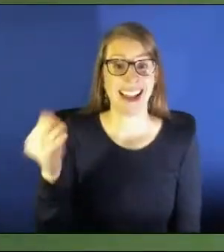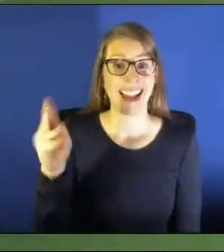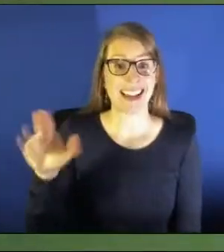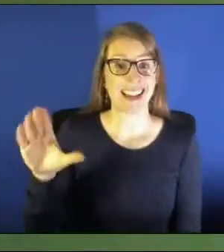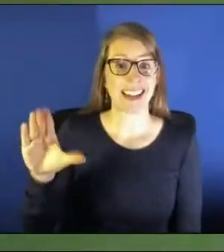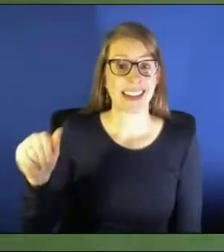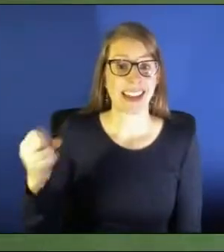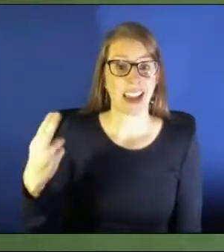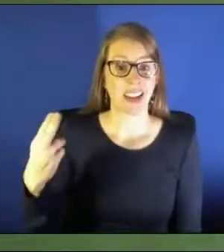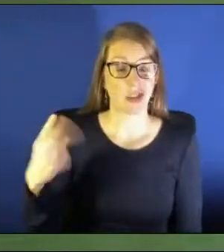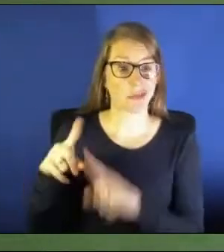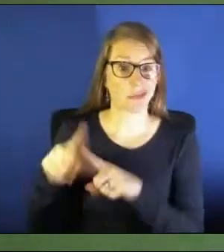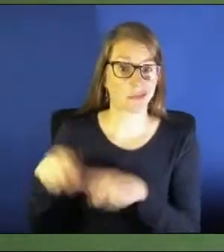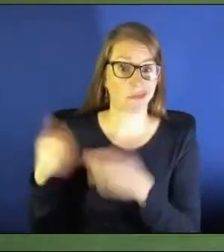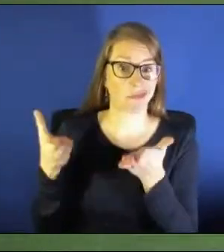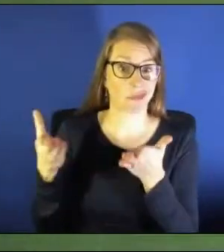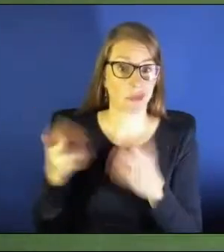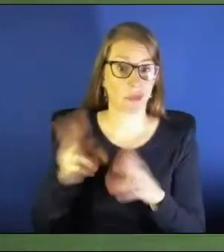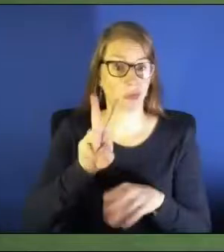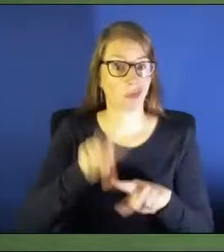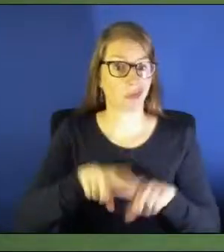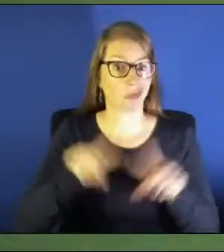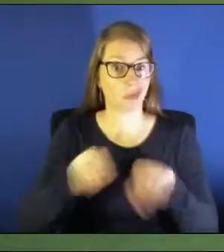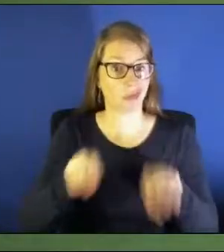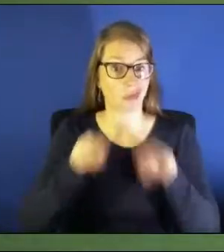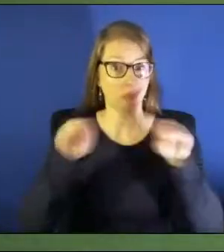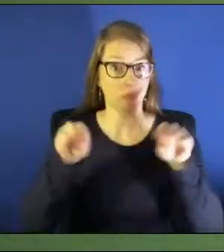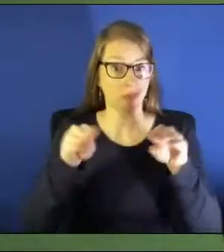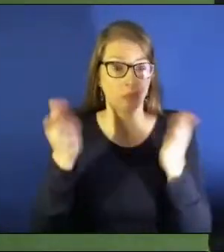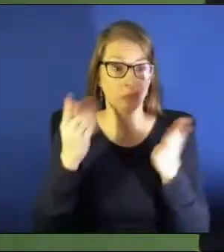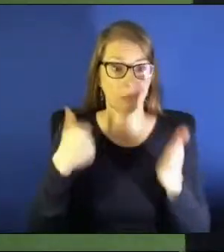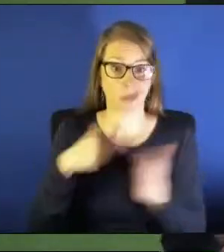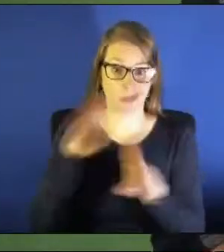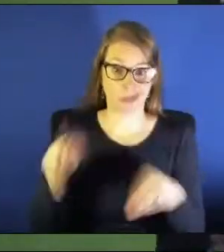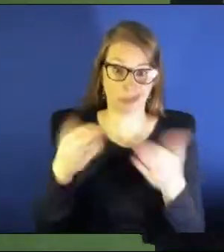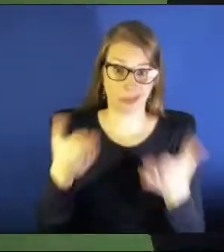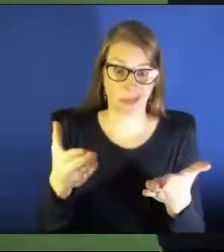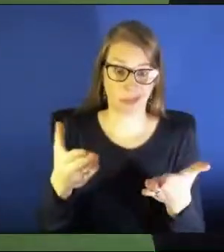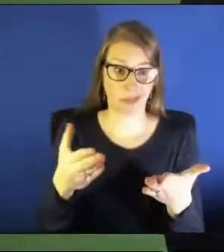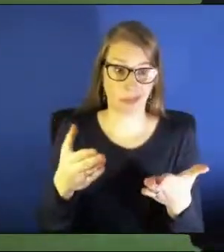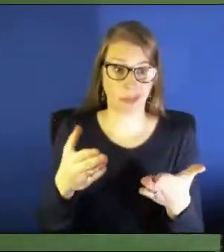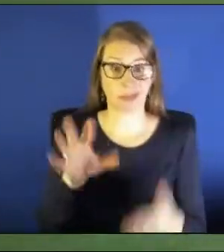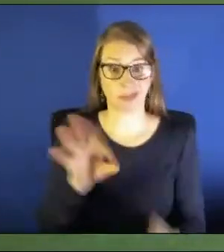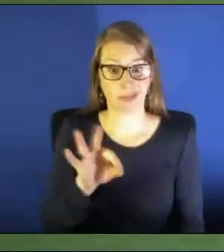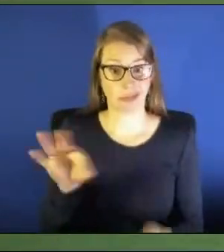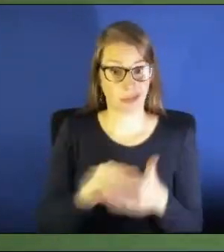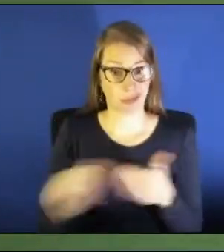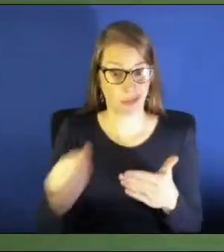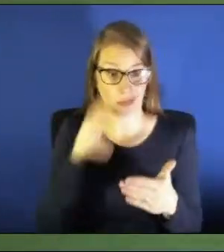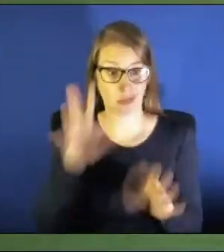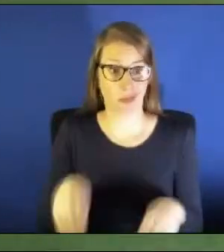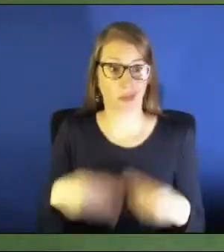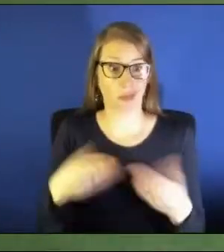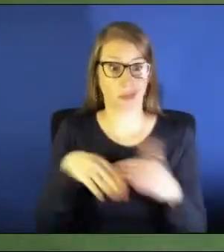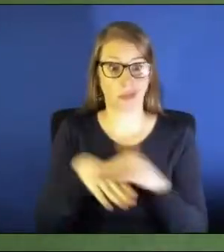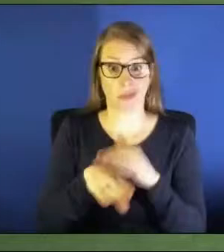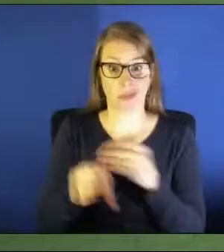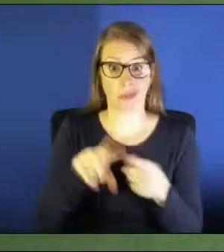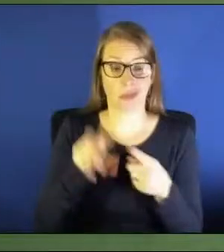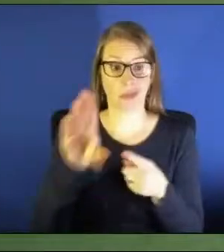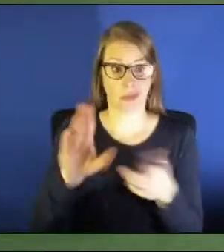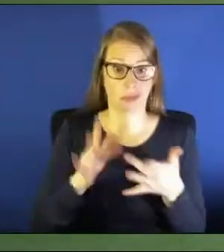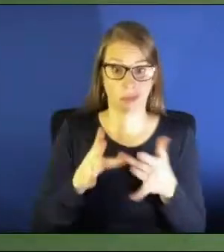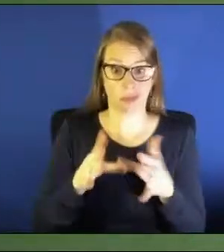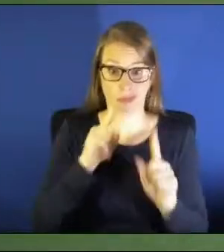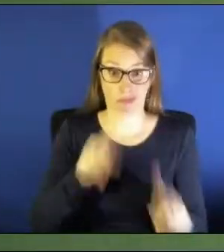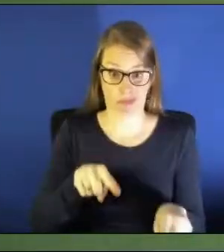two really different levels of this service that we offer. The lowest level for $99 will get you access to your online report,